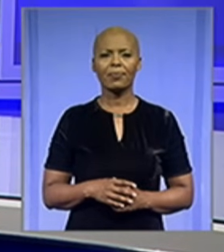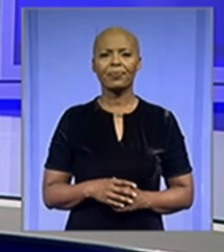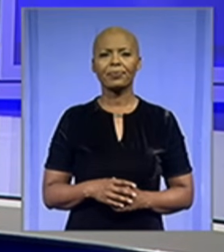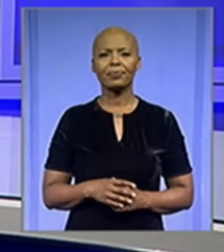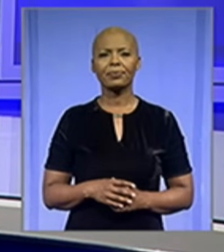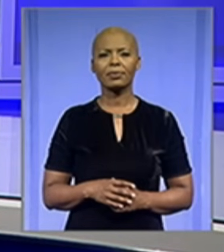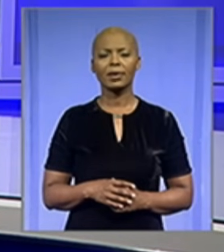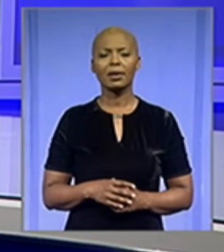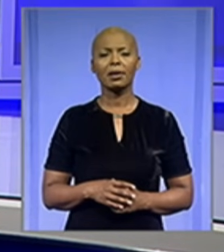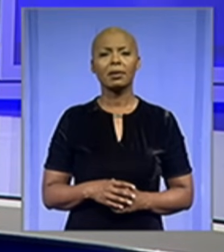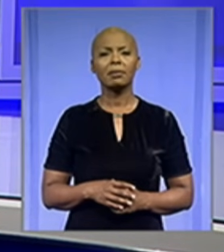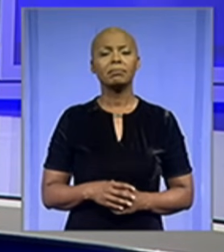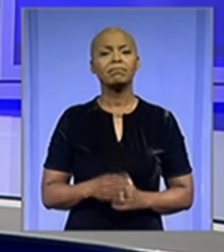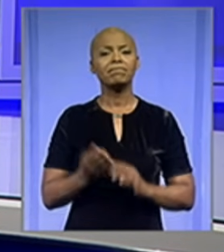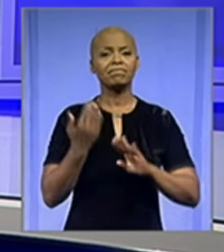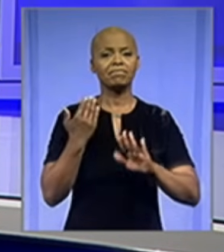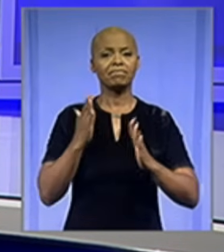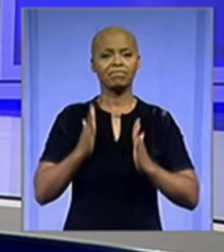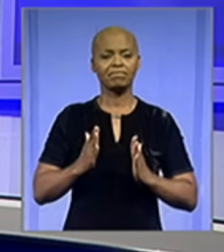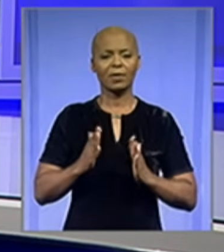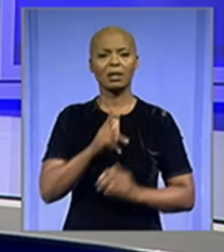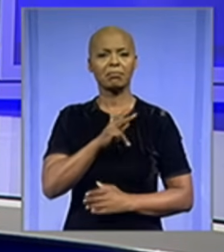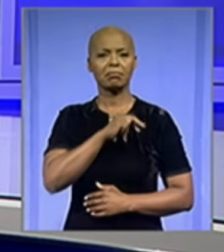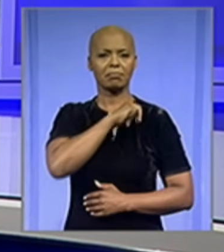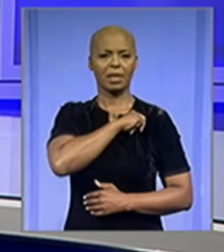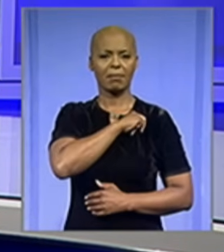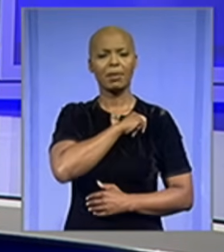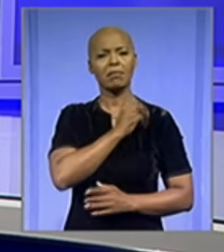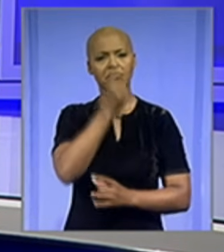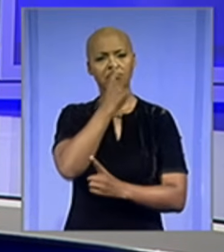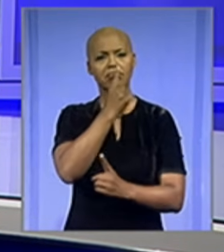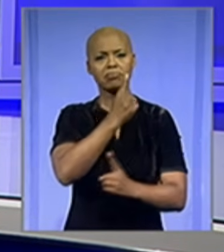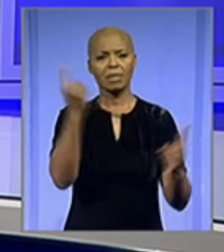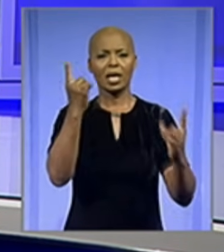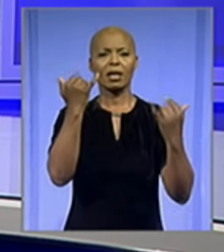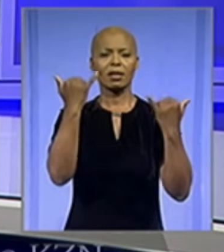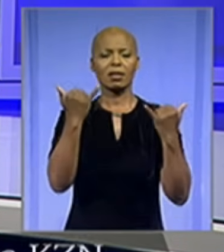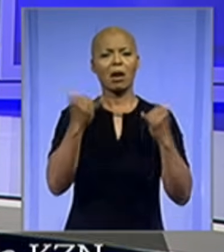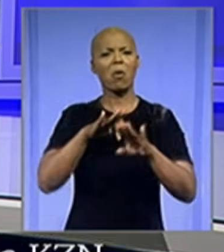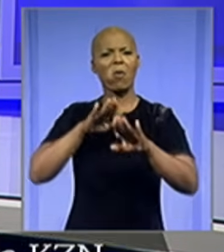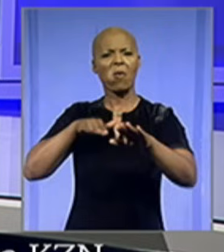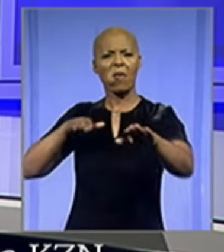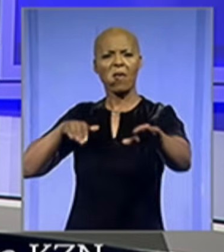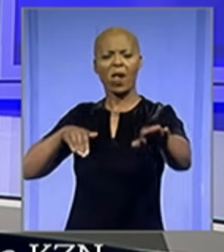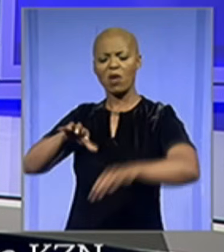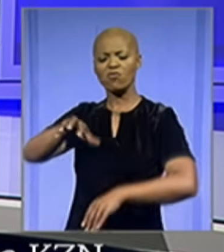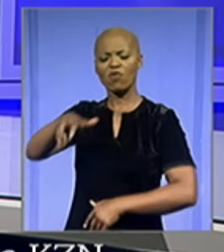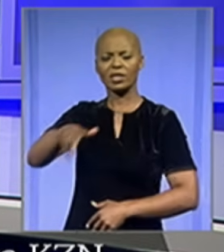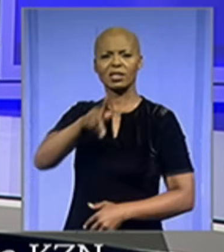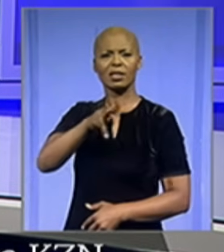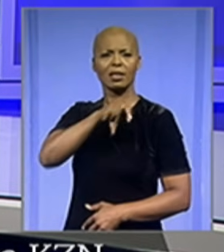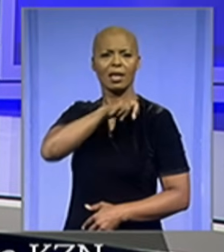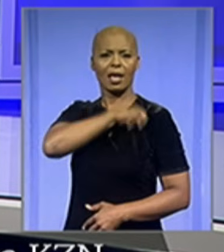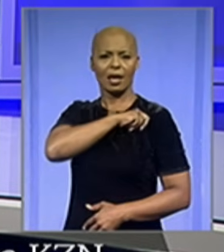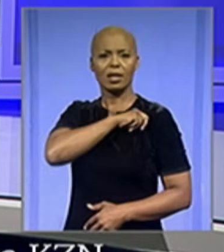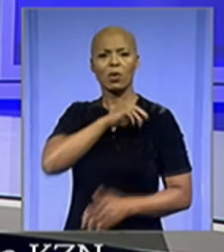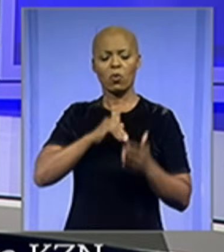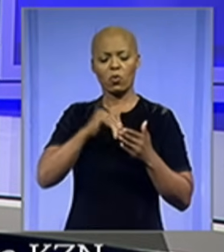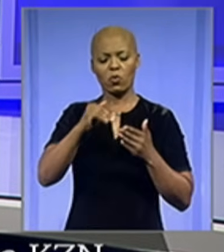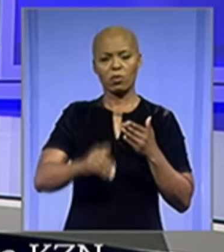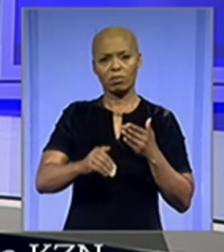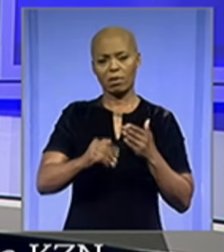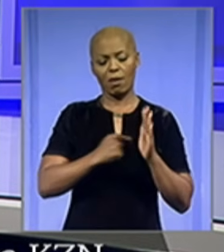Bothati jwa pharakano kwa KwaZulu-Natal bo tsibositse ka ga selo se se kwa godimo sa pharakano kwa profenseng eo mo bokhutlong jono